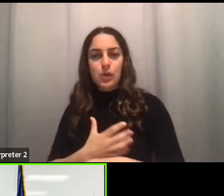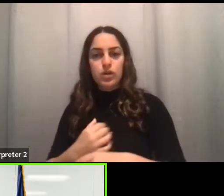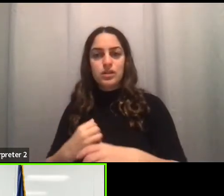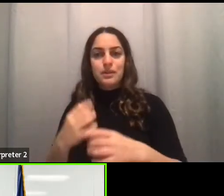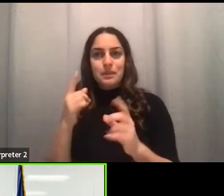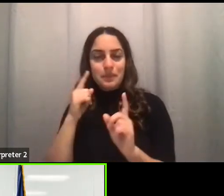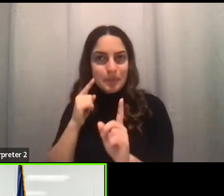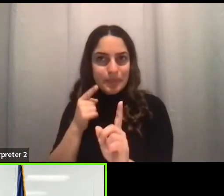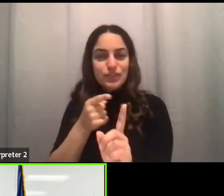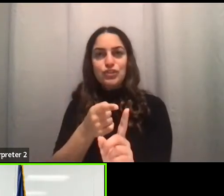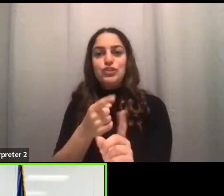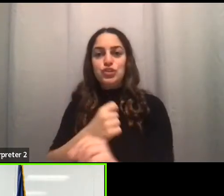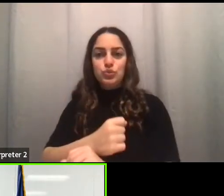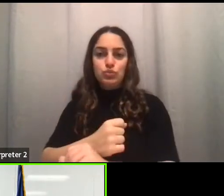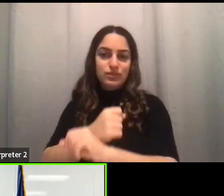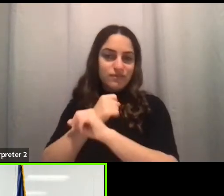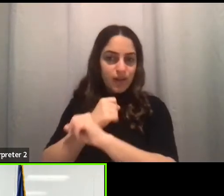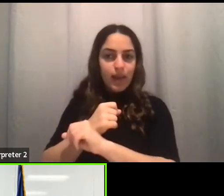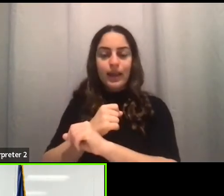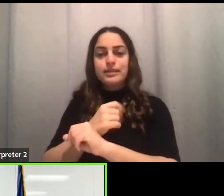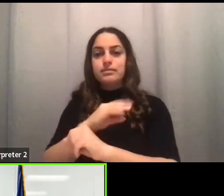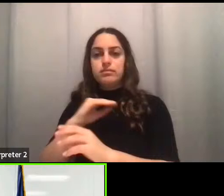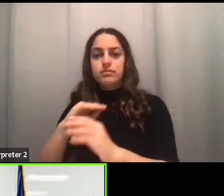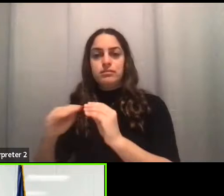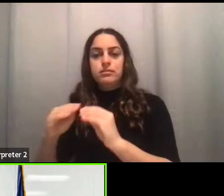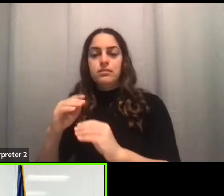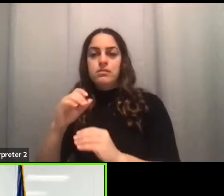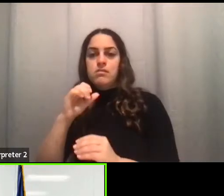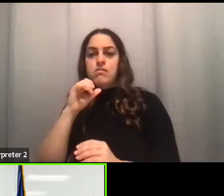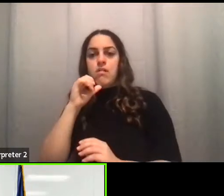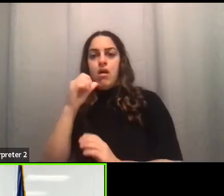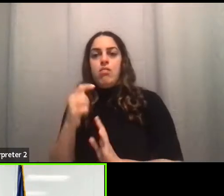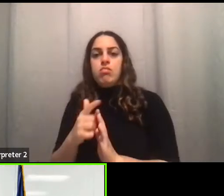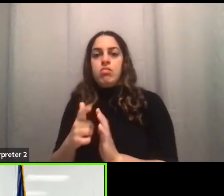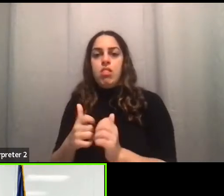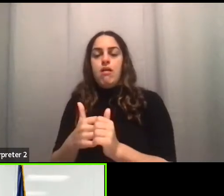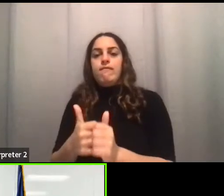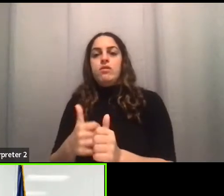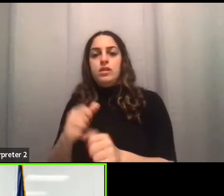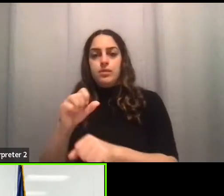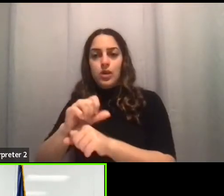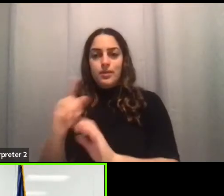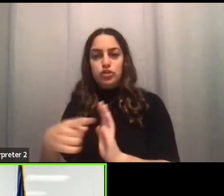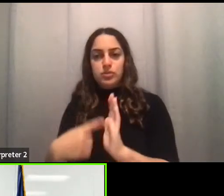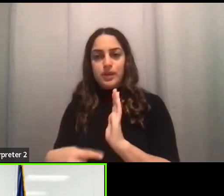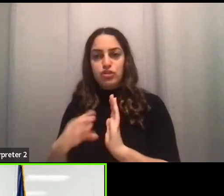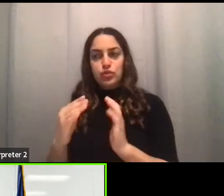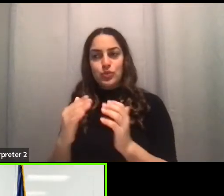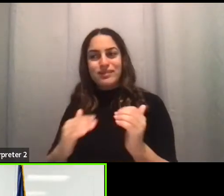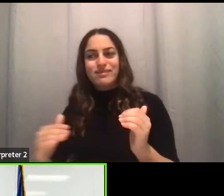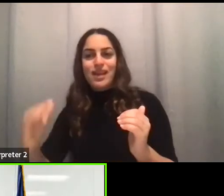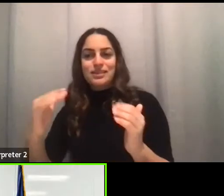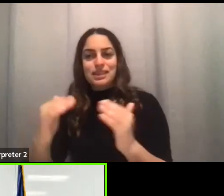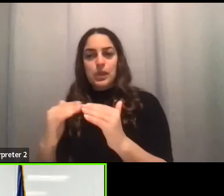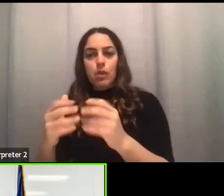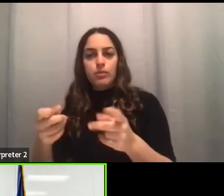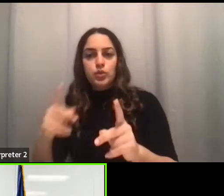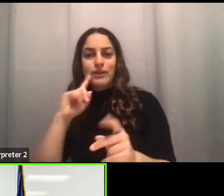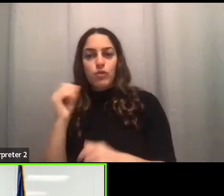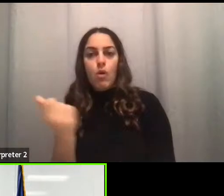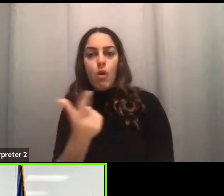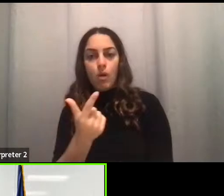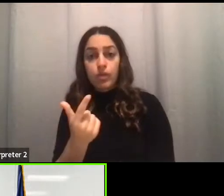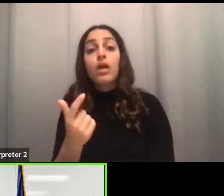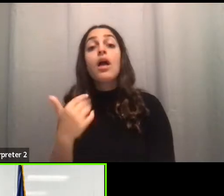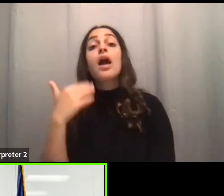to prevent and remedy unlawful employment discrimination and to advance equal opportunity for all i know that